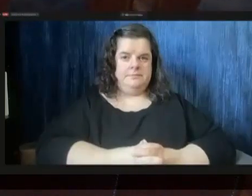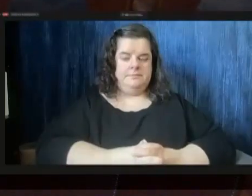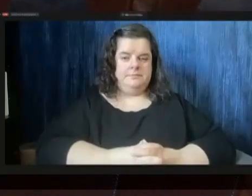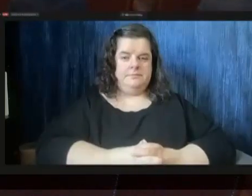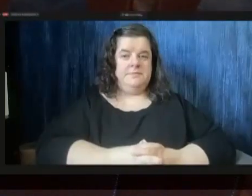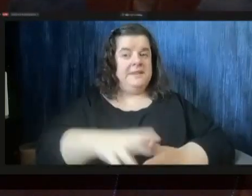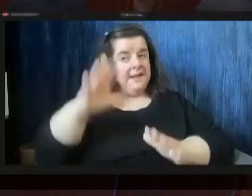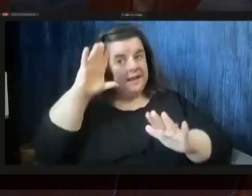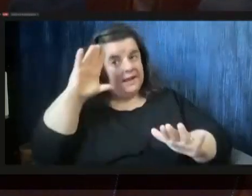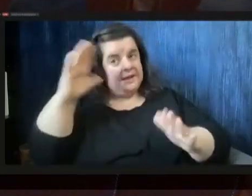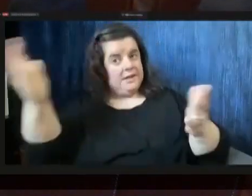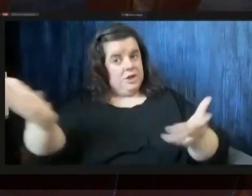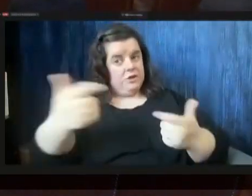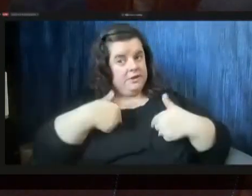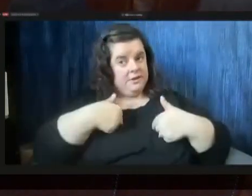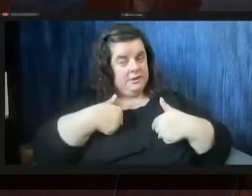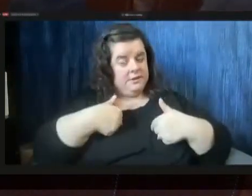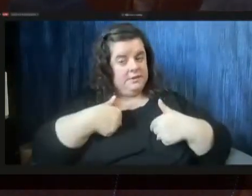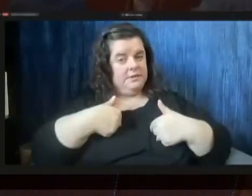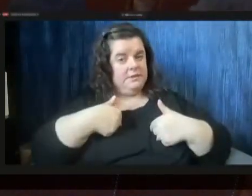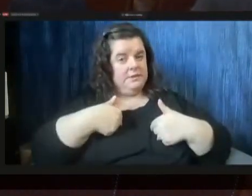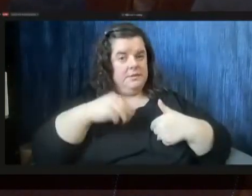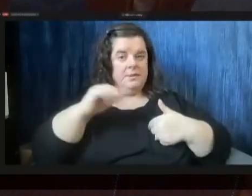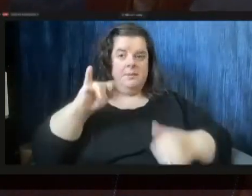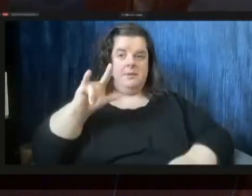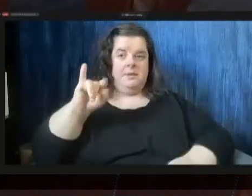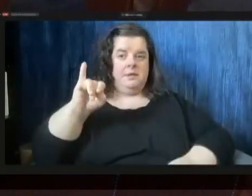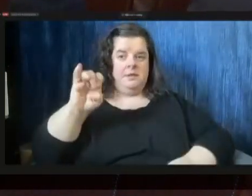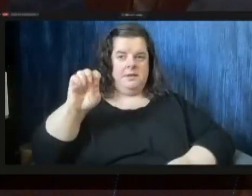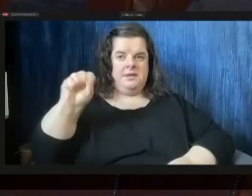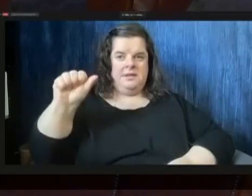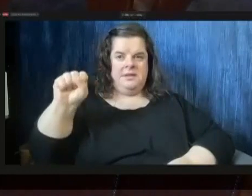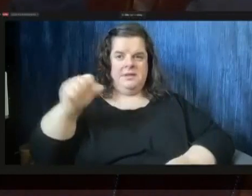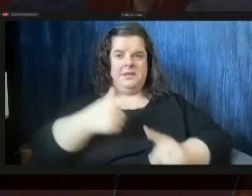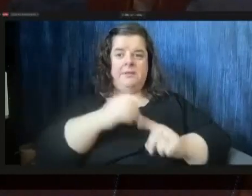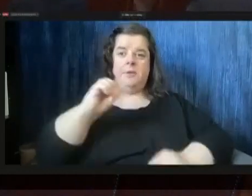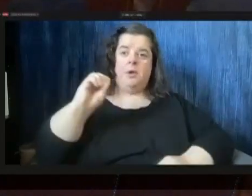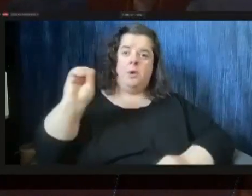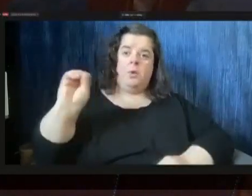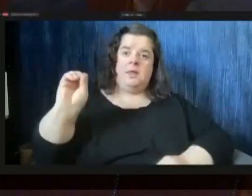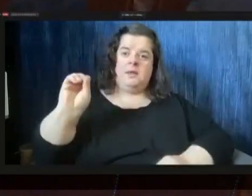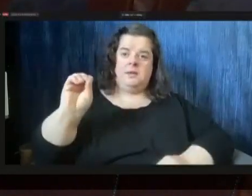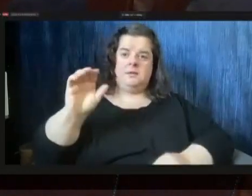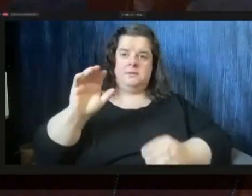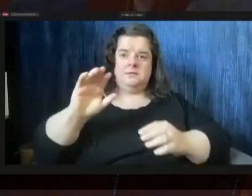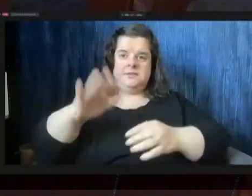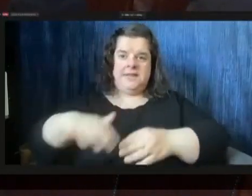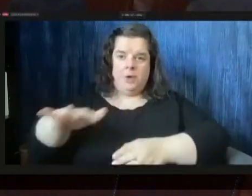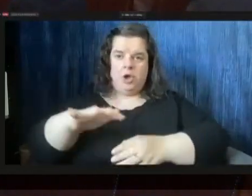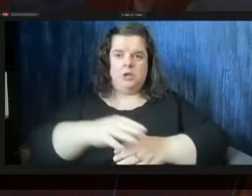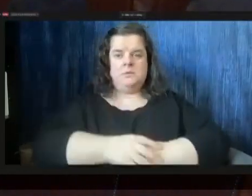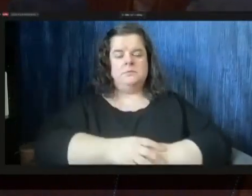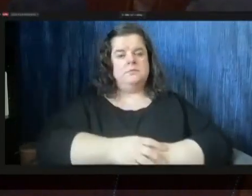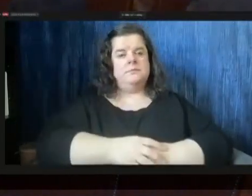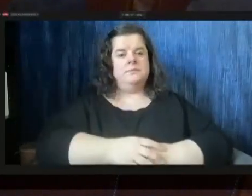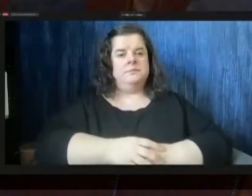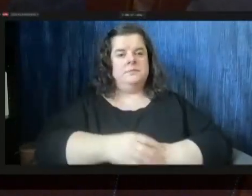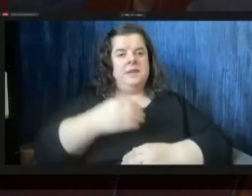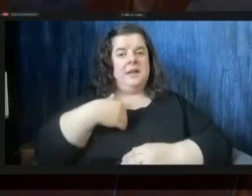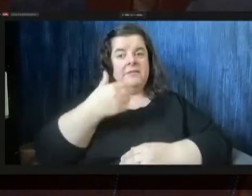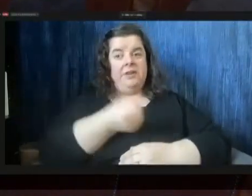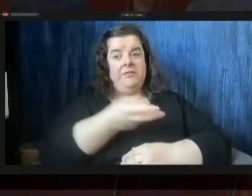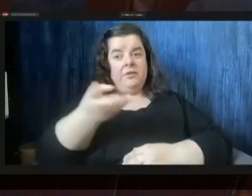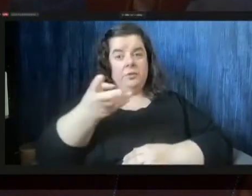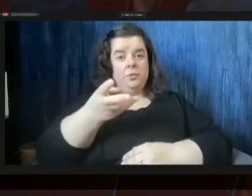Hi, here I am. Hi. Millie Sass. I'm from the Oak Cliff neighborhood, and yeah, I have a few